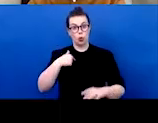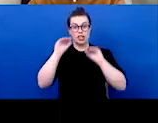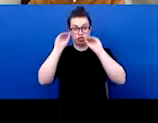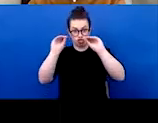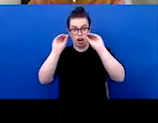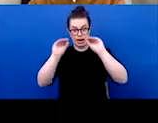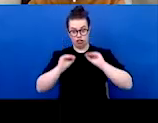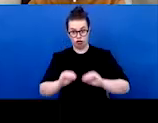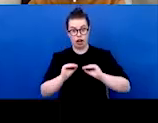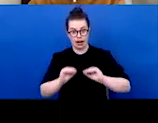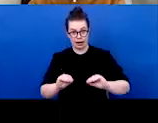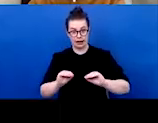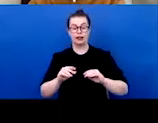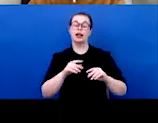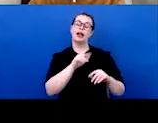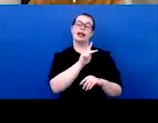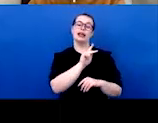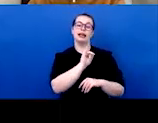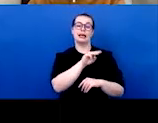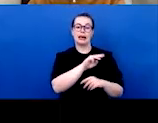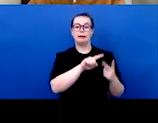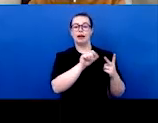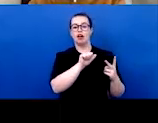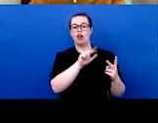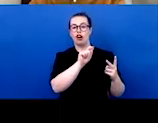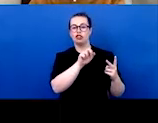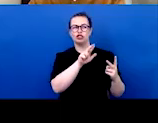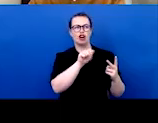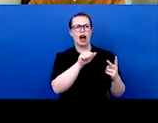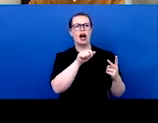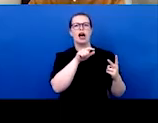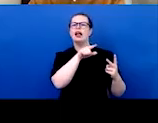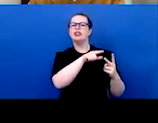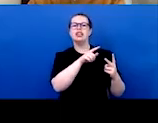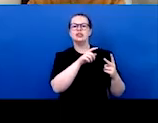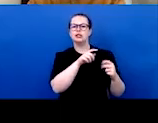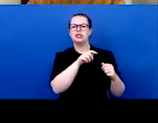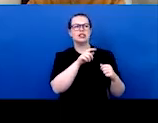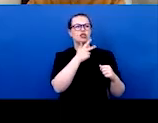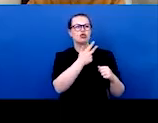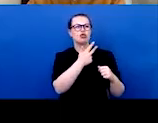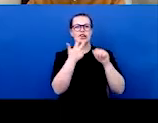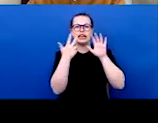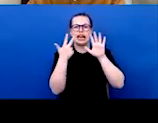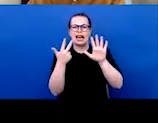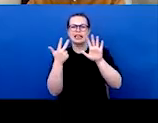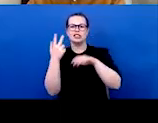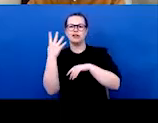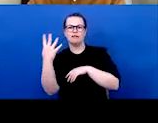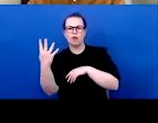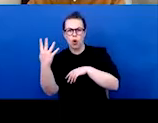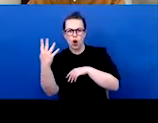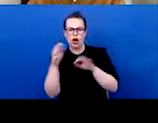Kim and Osterhout was fairly small, so 384 sentences, and that the test set was